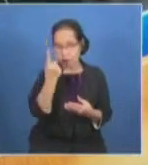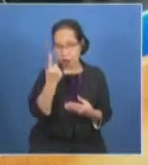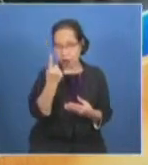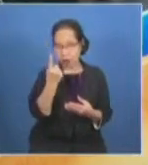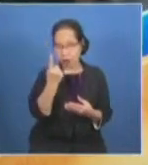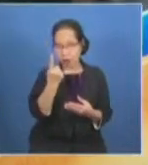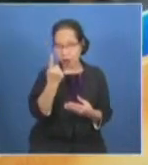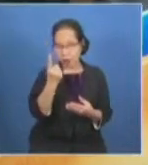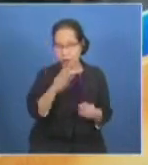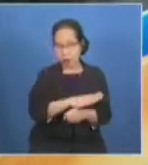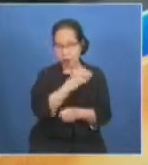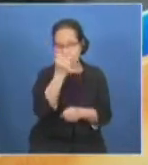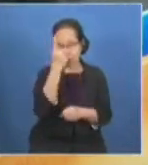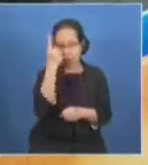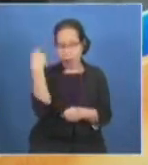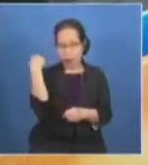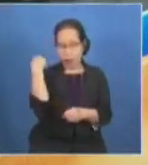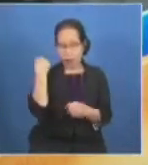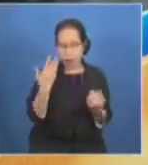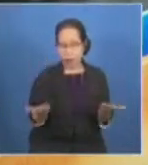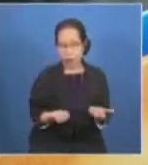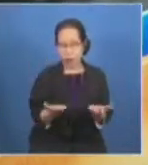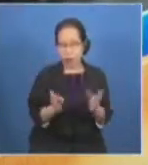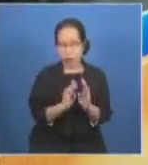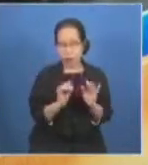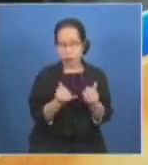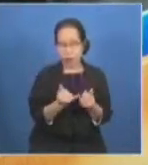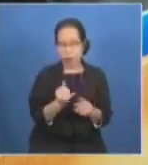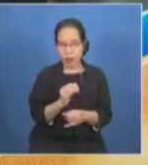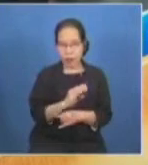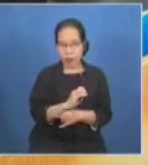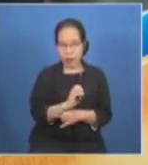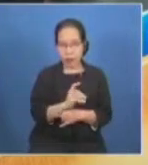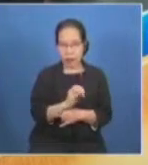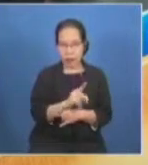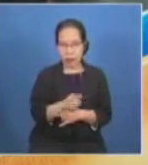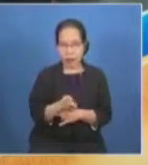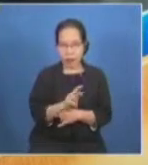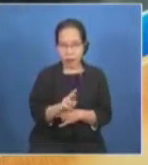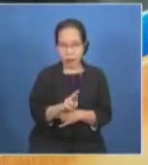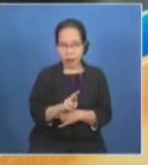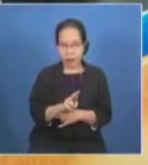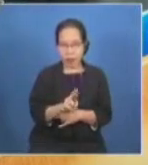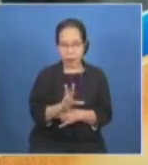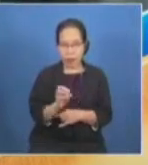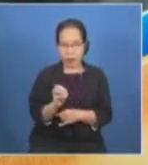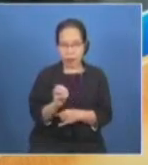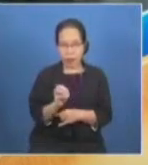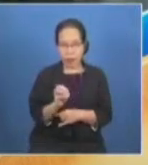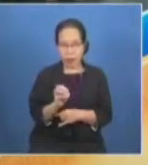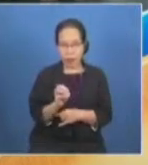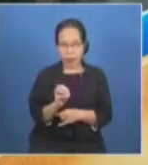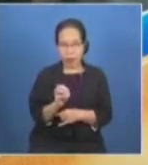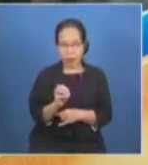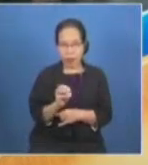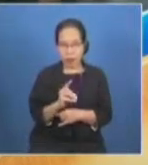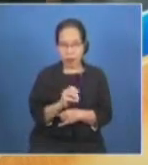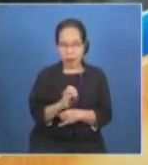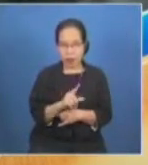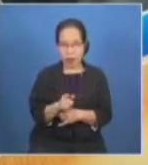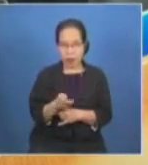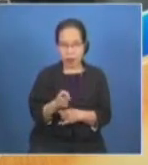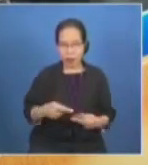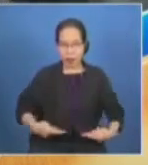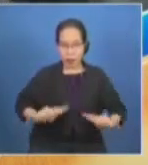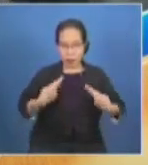understand what our chairman wants to tell us. The 50 residents in Del